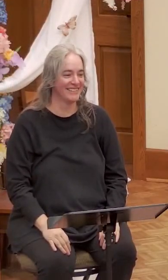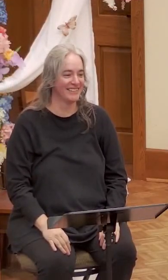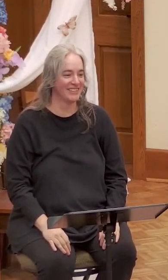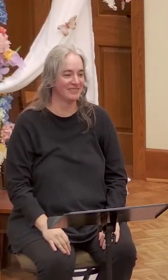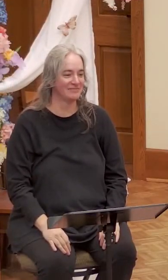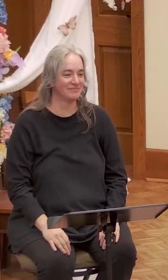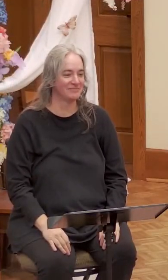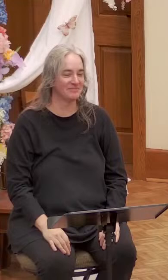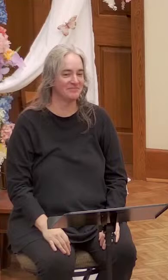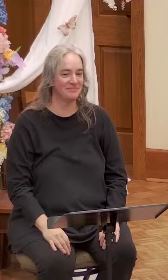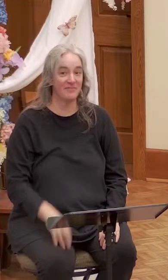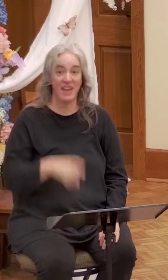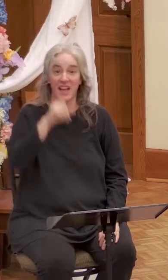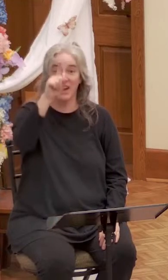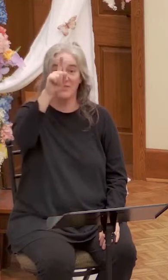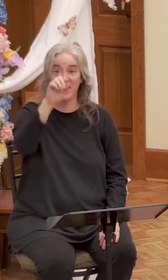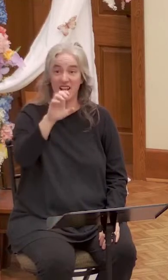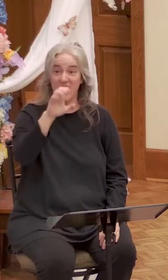A